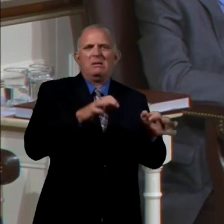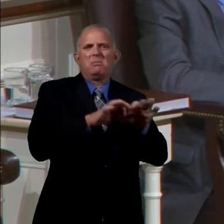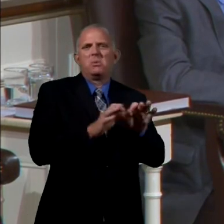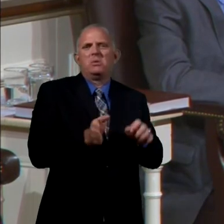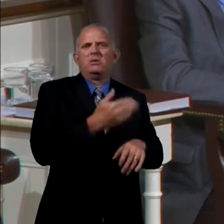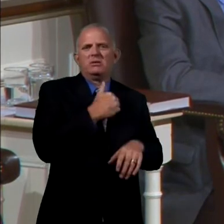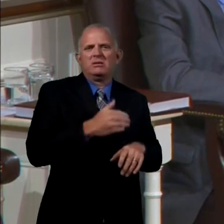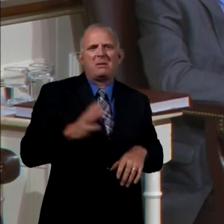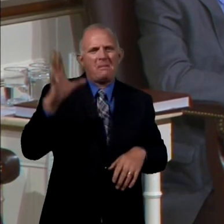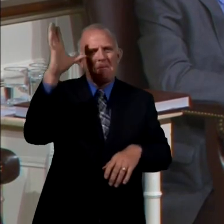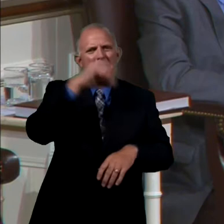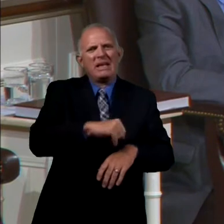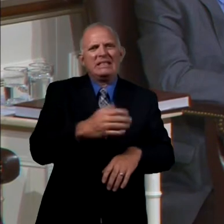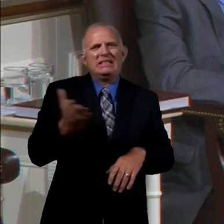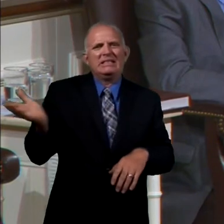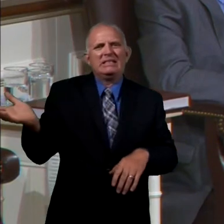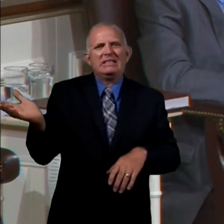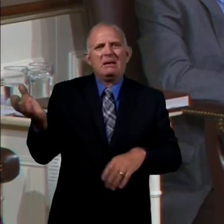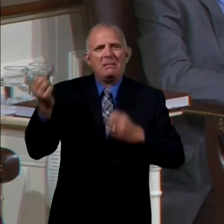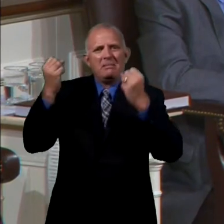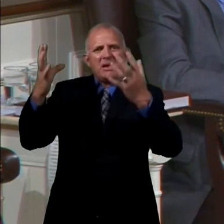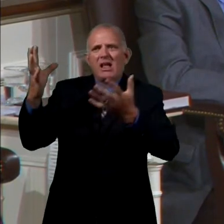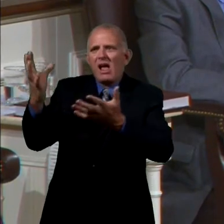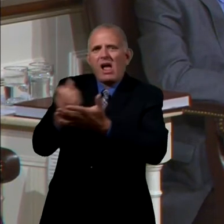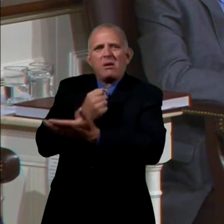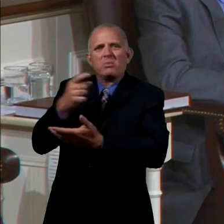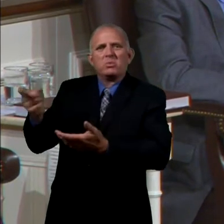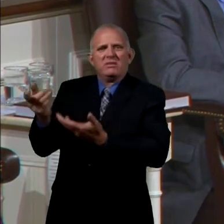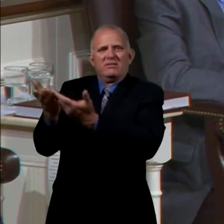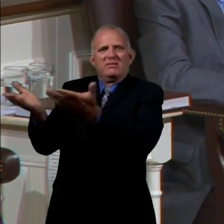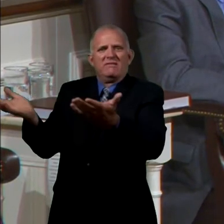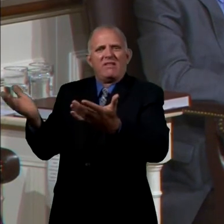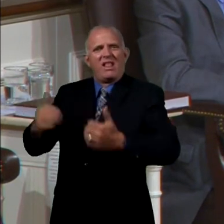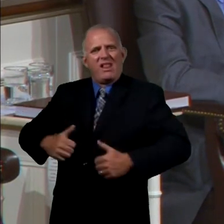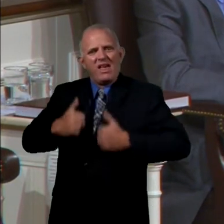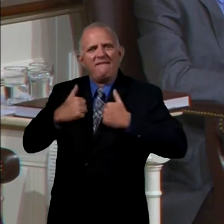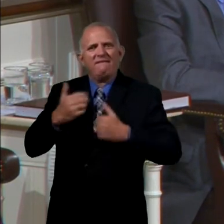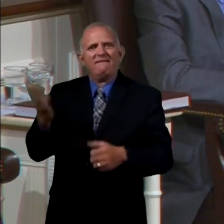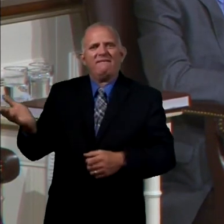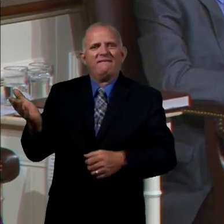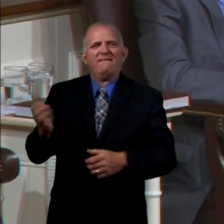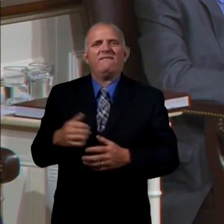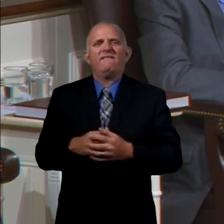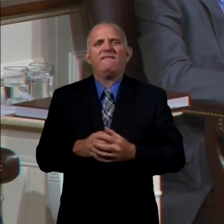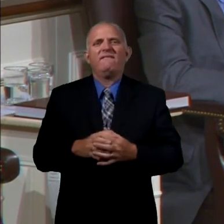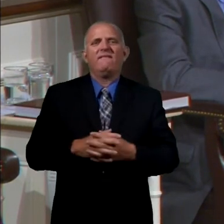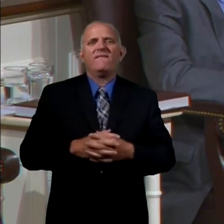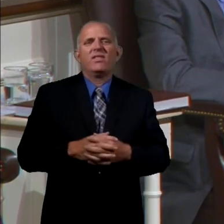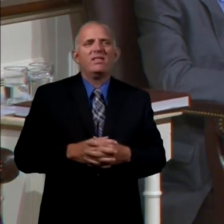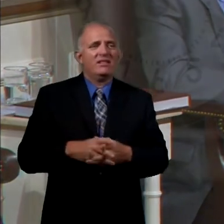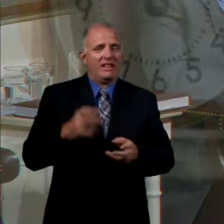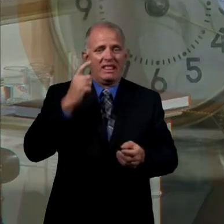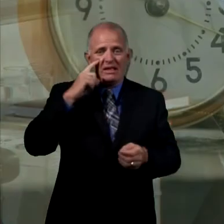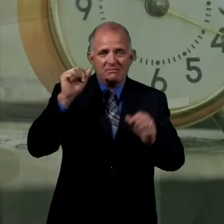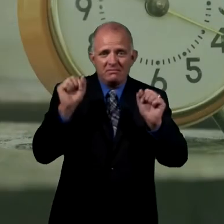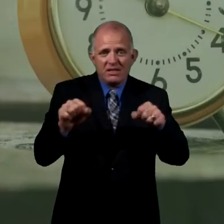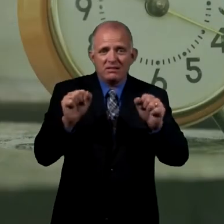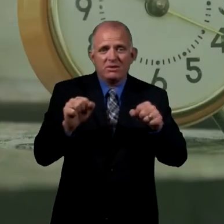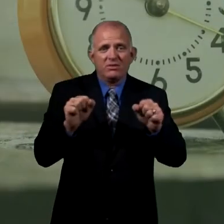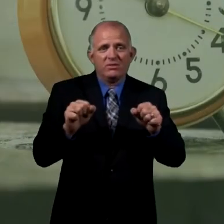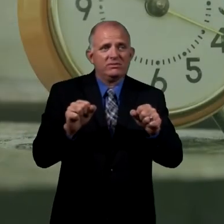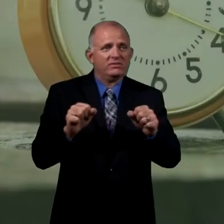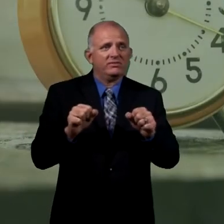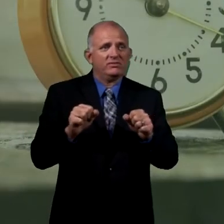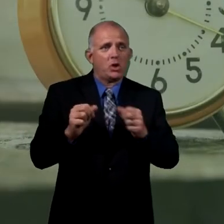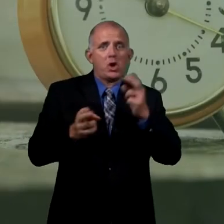missing out on so many opportunities of life. Does it seem absolutely impossible to take control of the hurry factor?